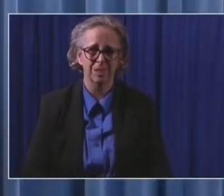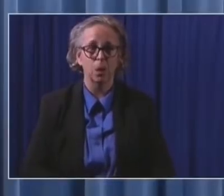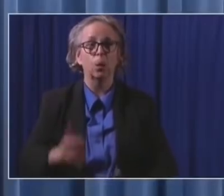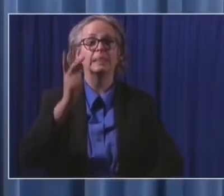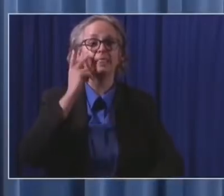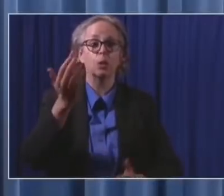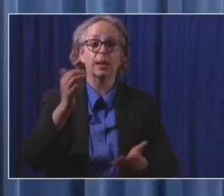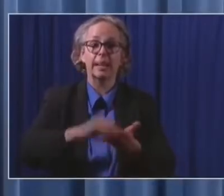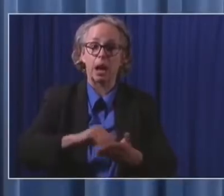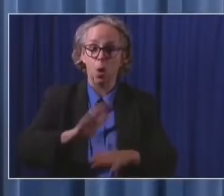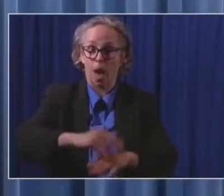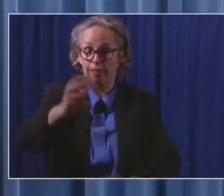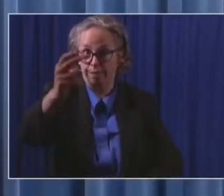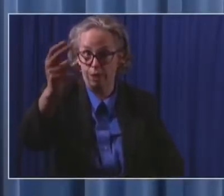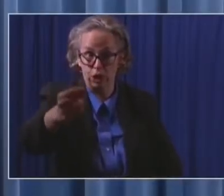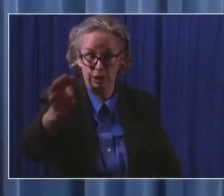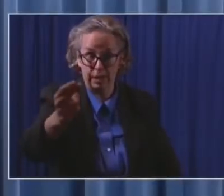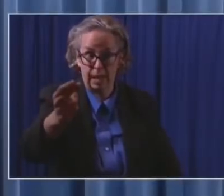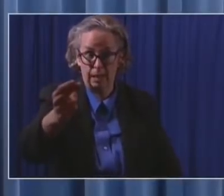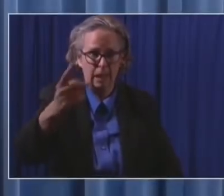do it.